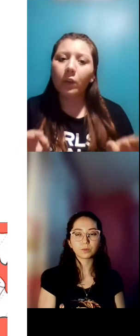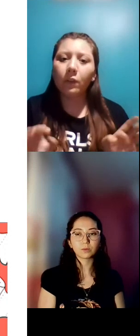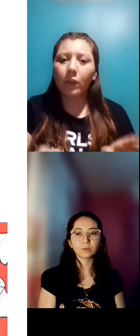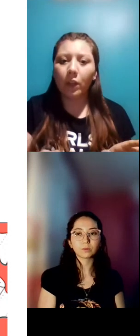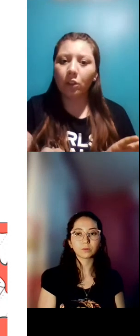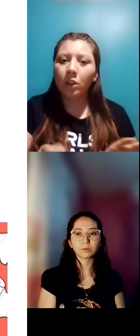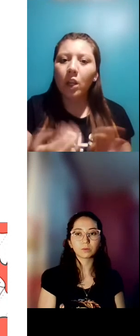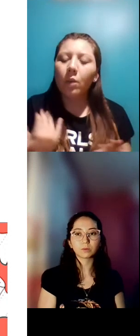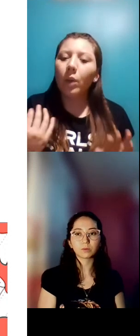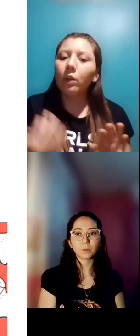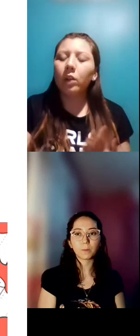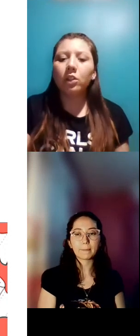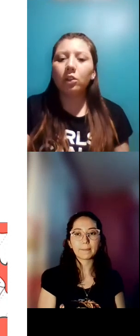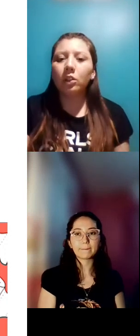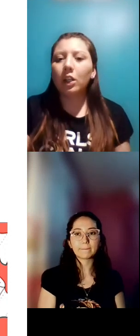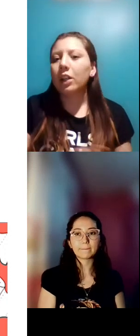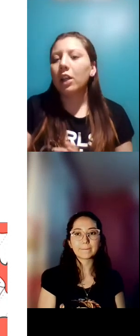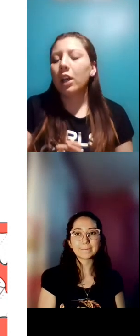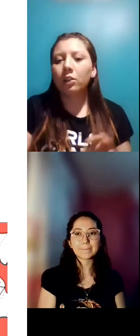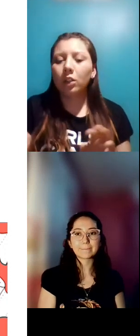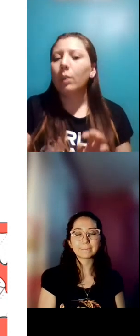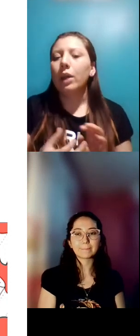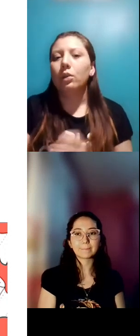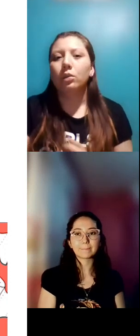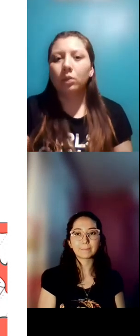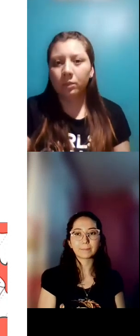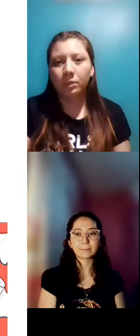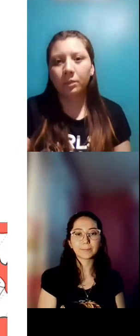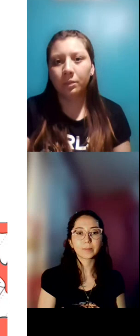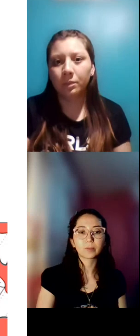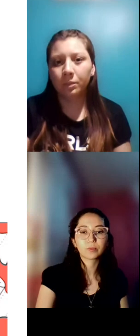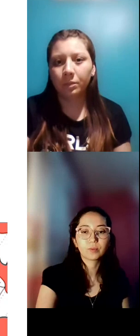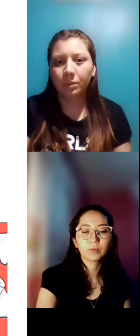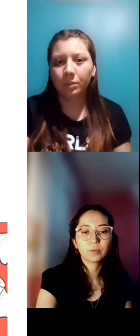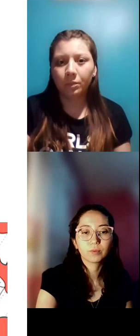transmission of infection, vaccination against rotavirus.